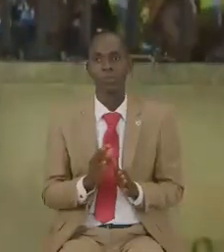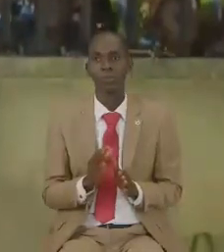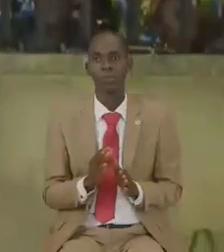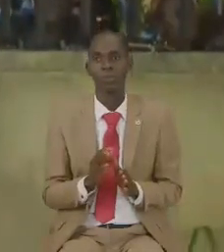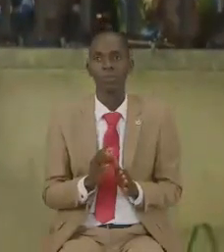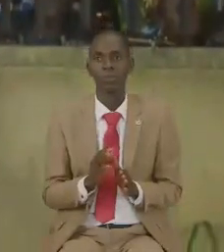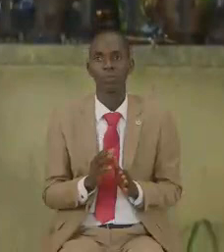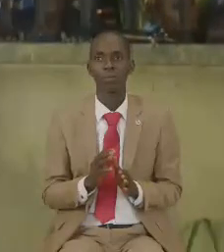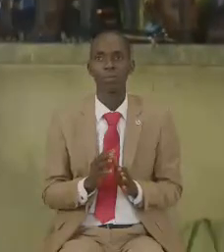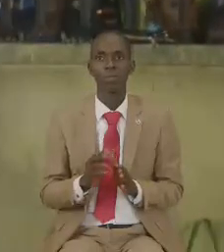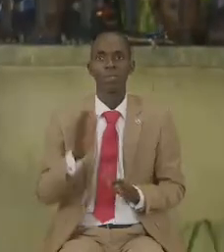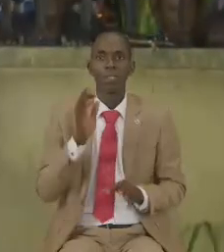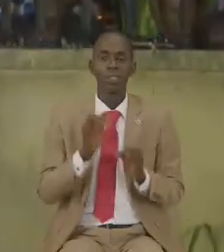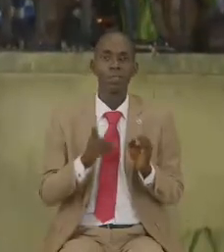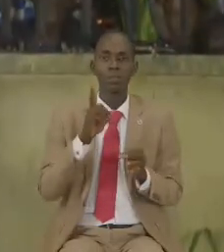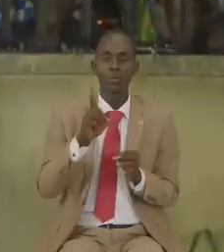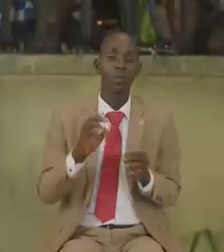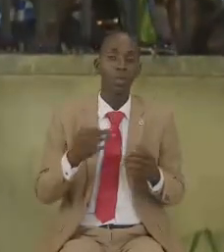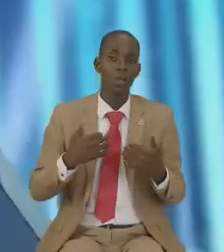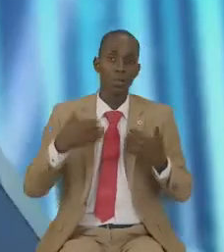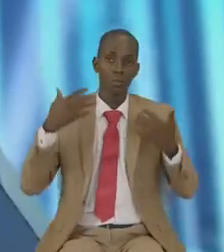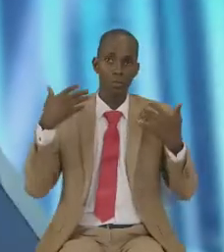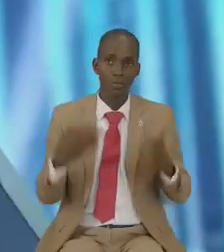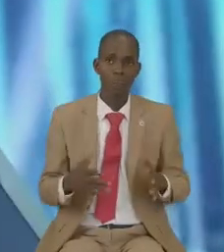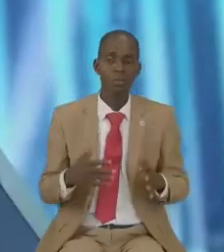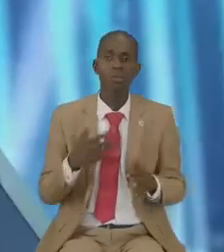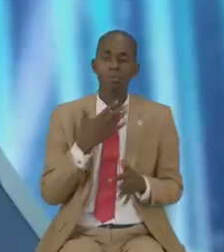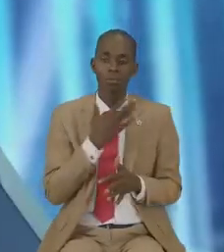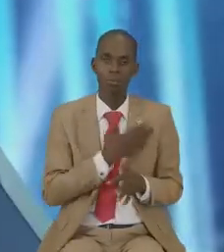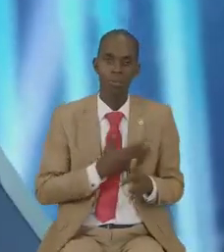if you are true, please indicate.